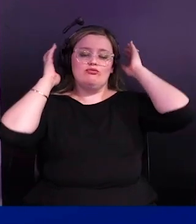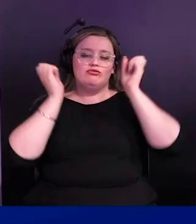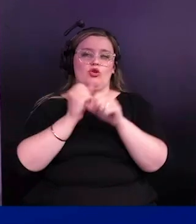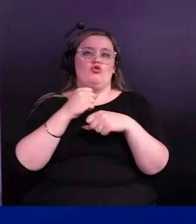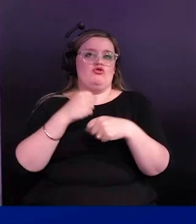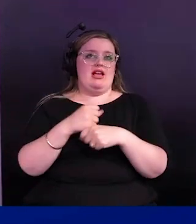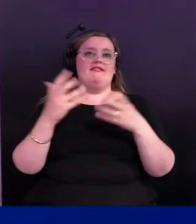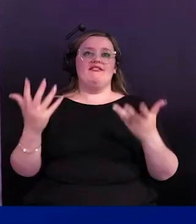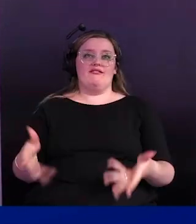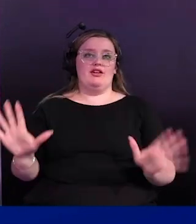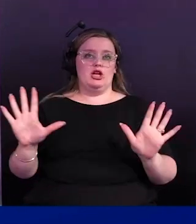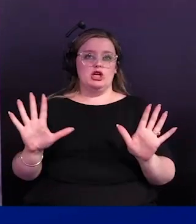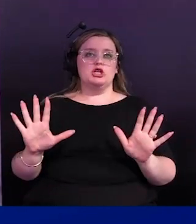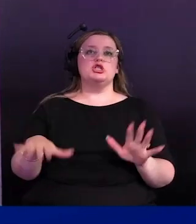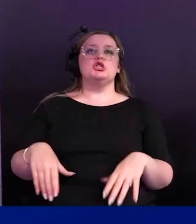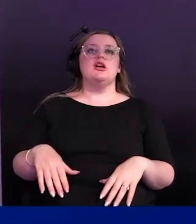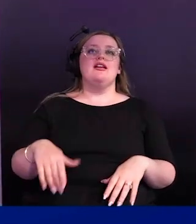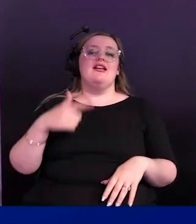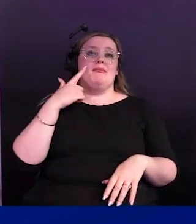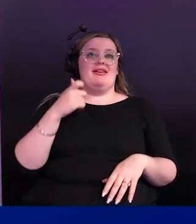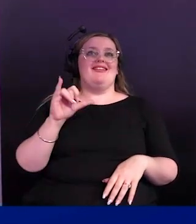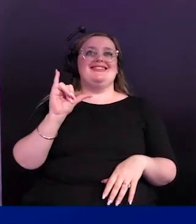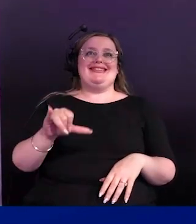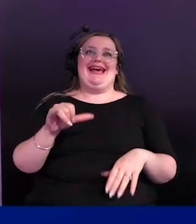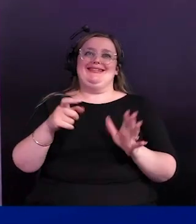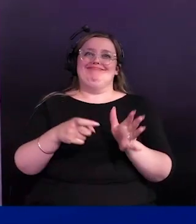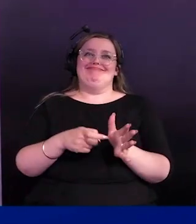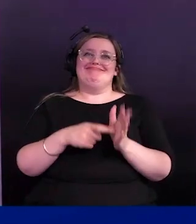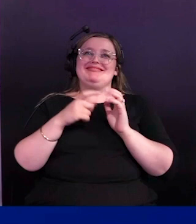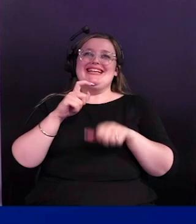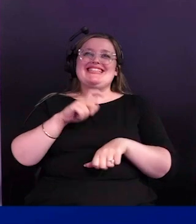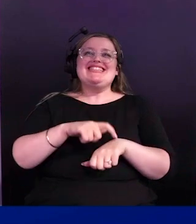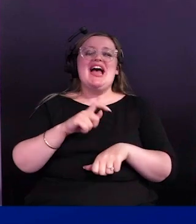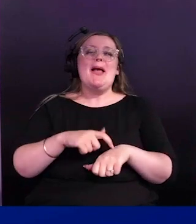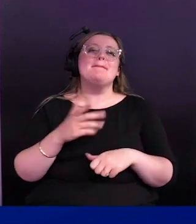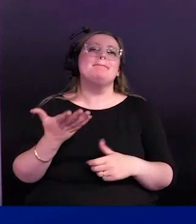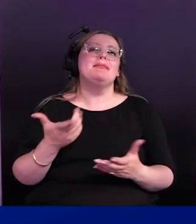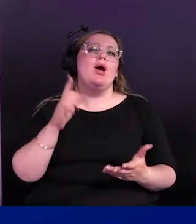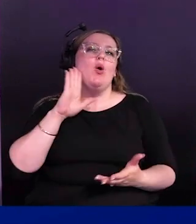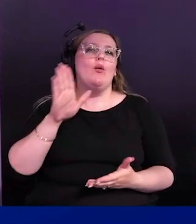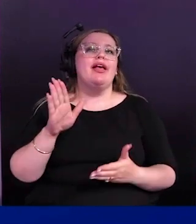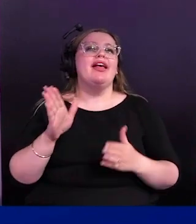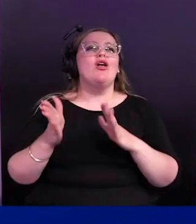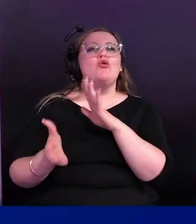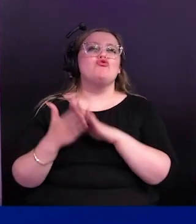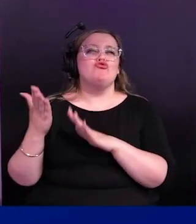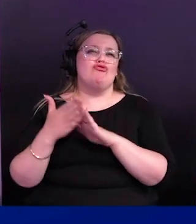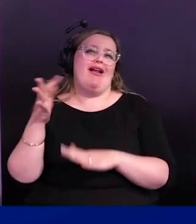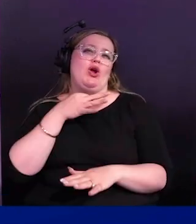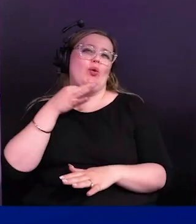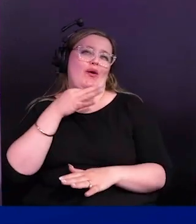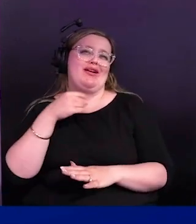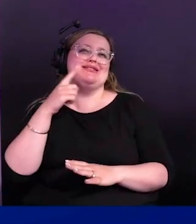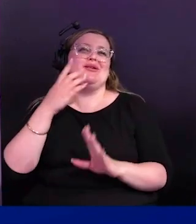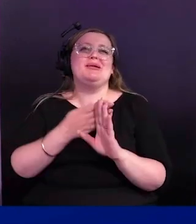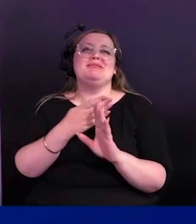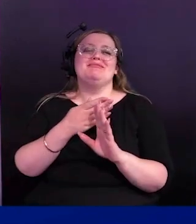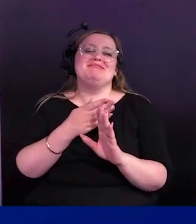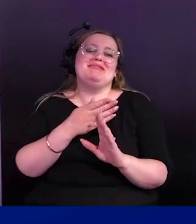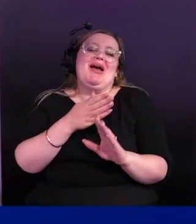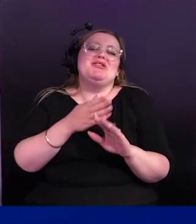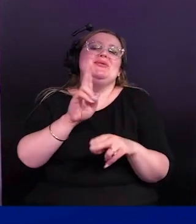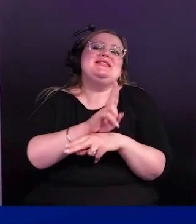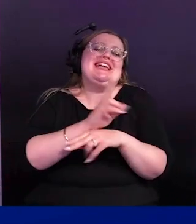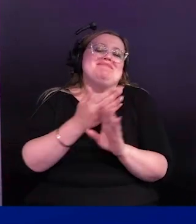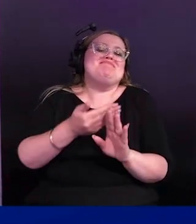since data accumulation takes time, I will possibly run the queries on an older event data store that I created. As you can